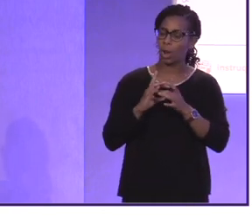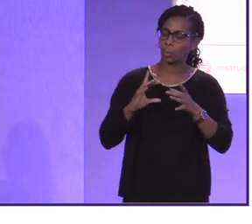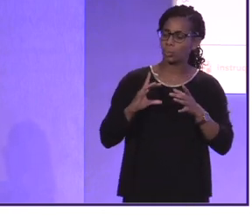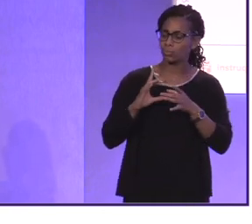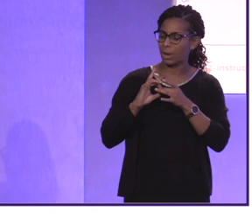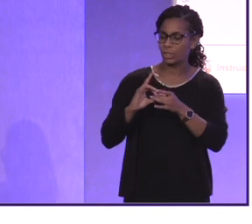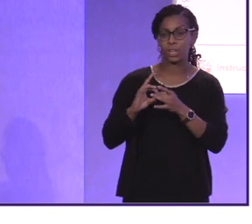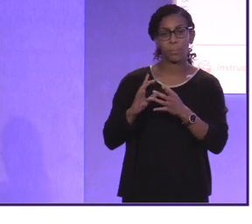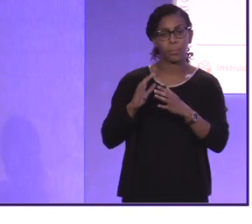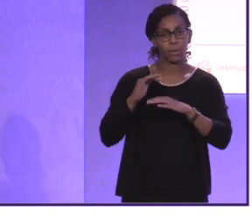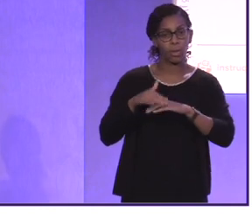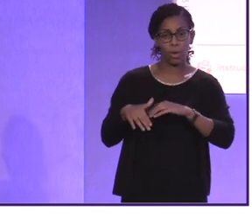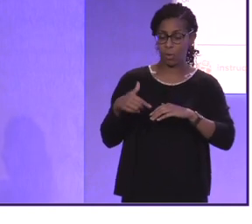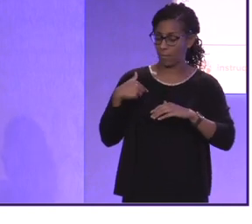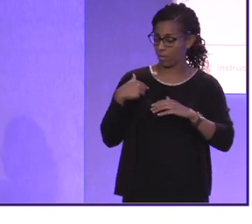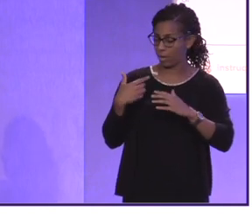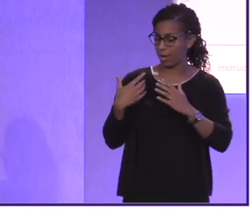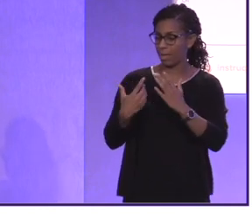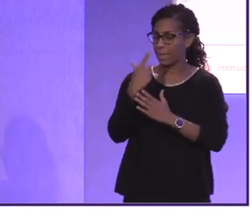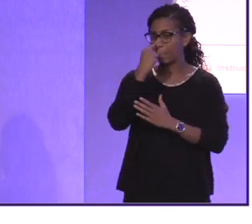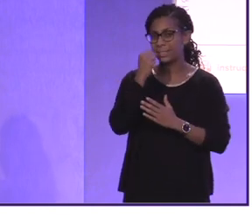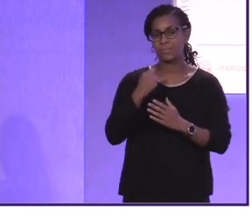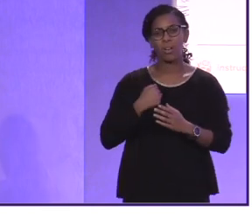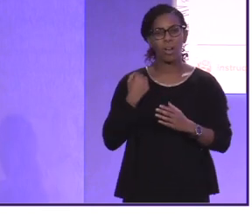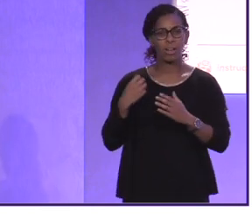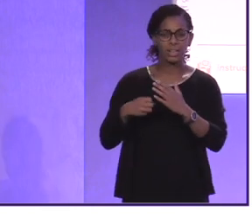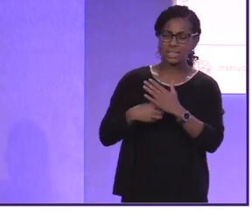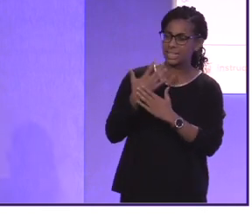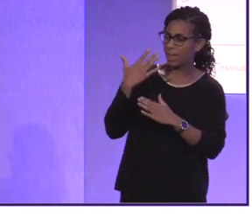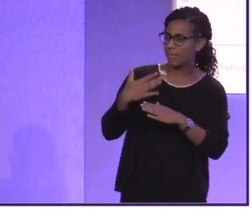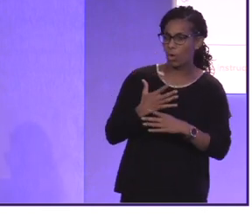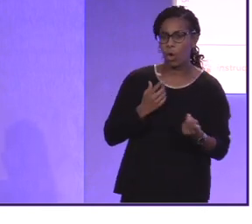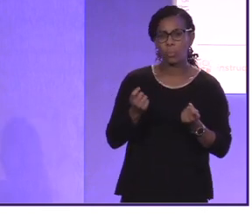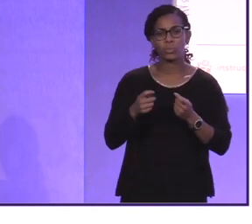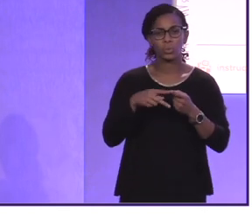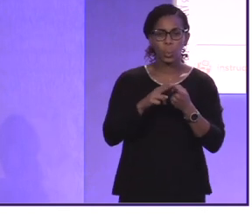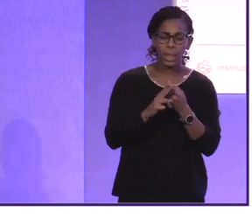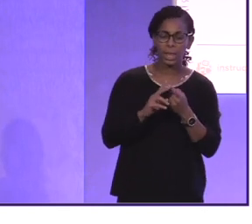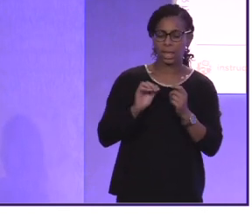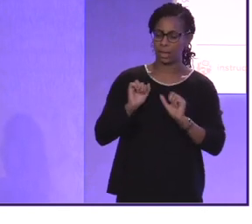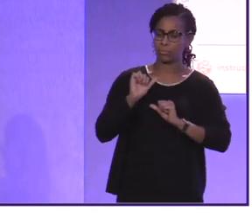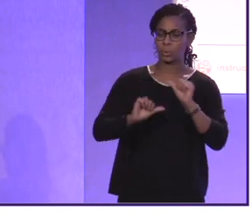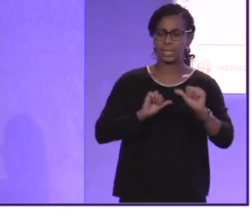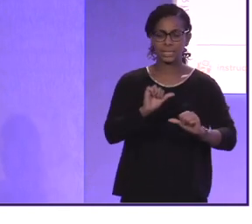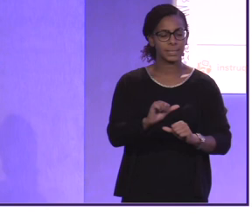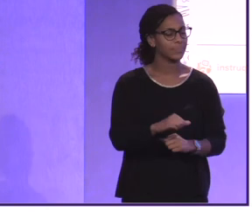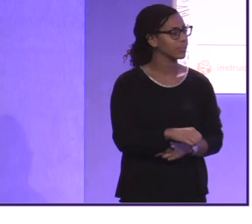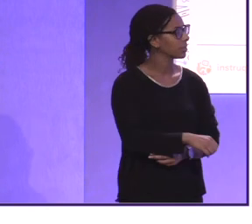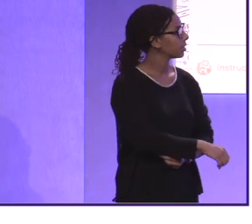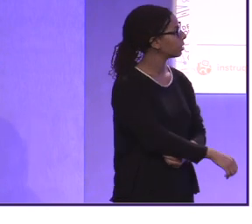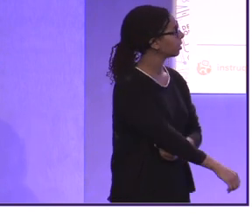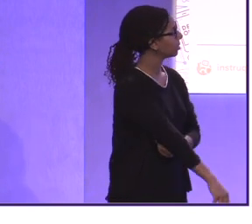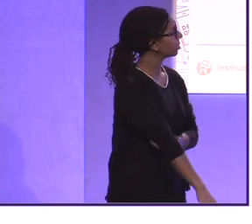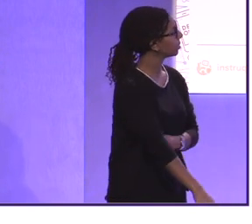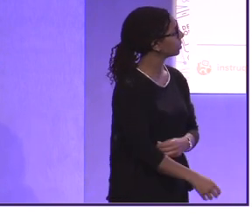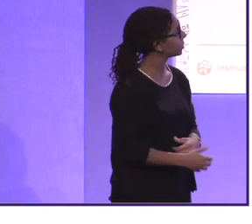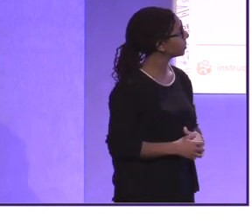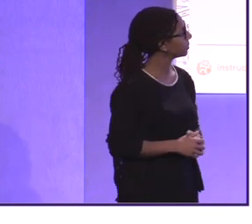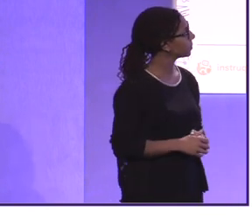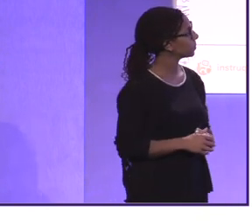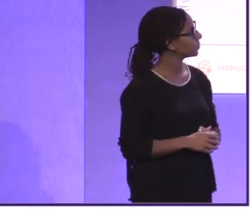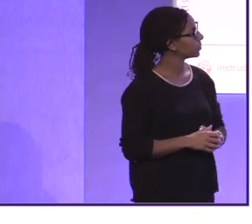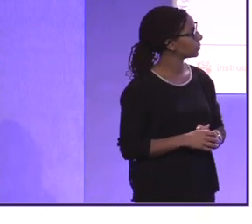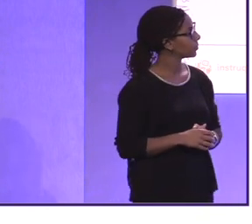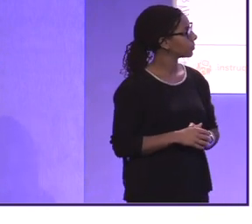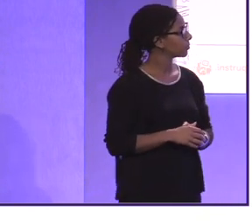capabilities of our DevOps tooling and processes. Mm-hmm. This is a classic business model canvas,